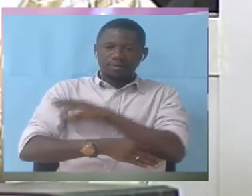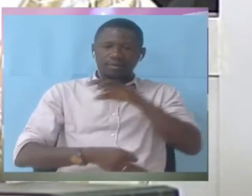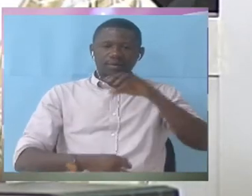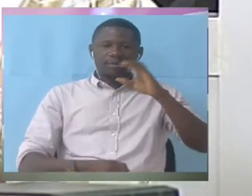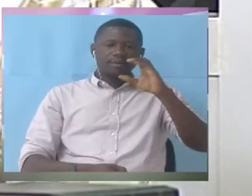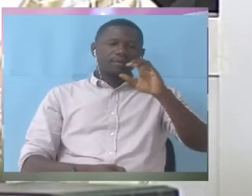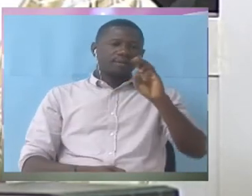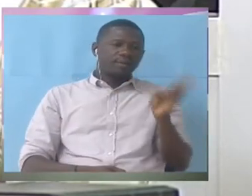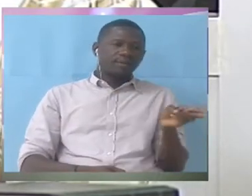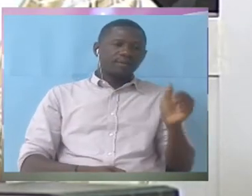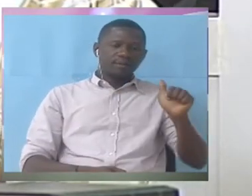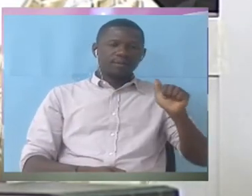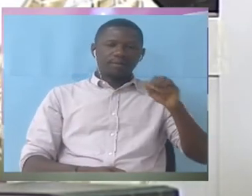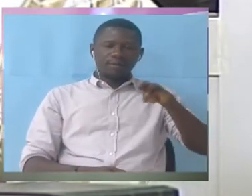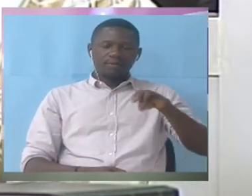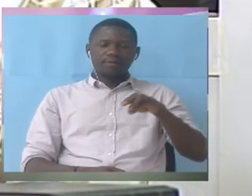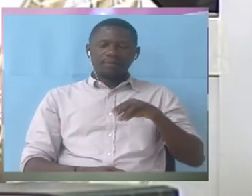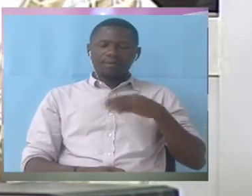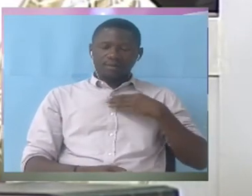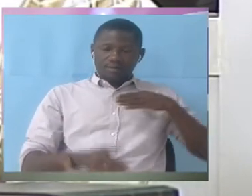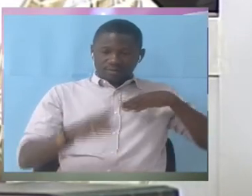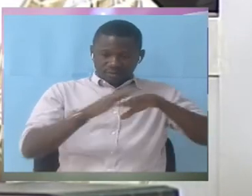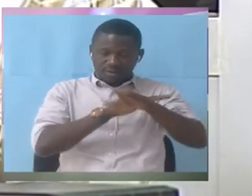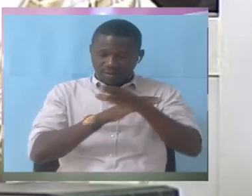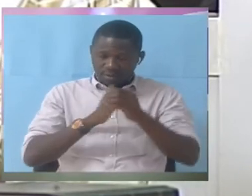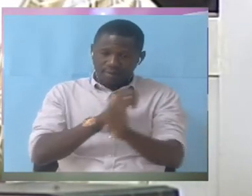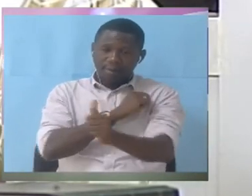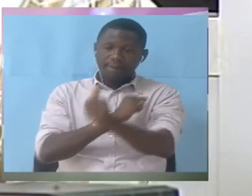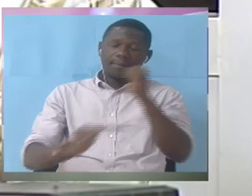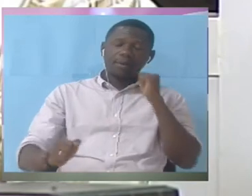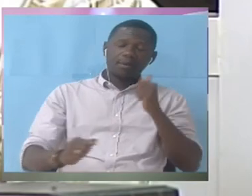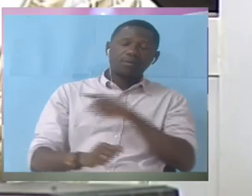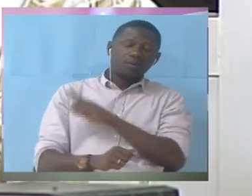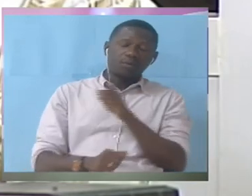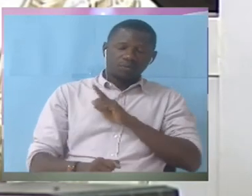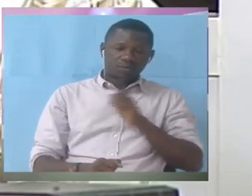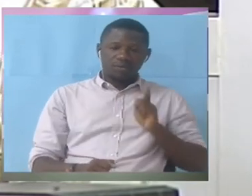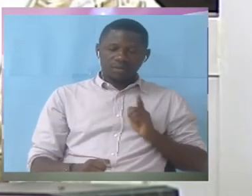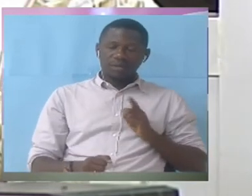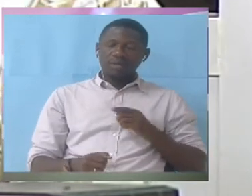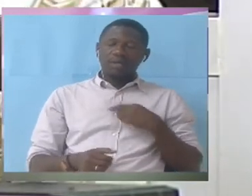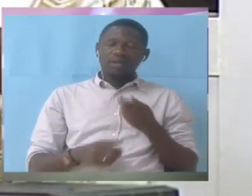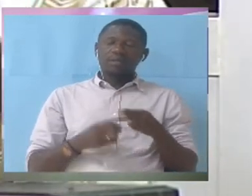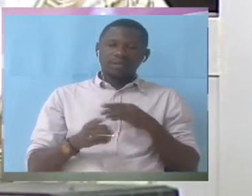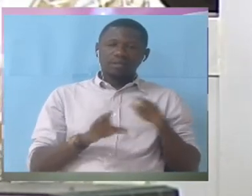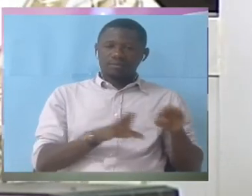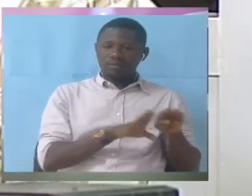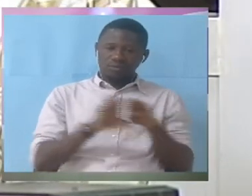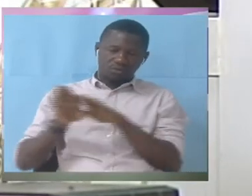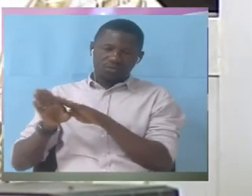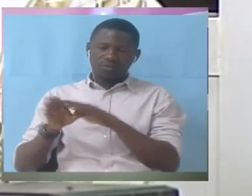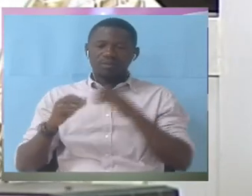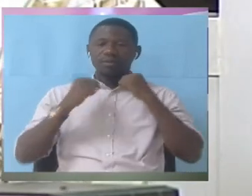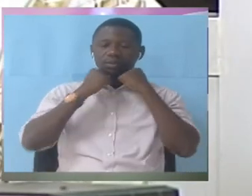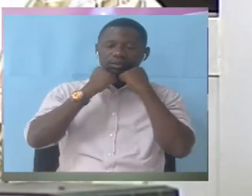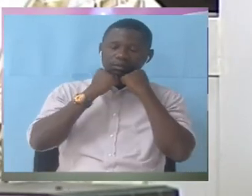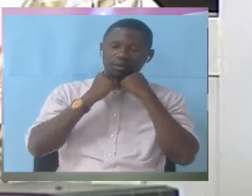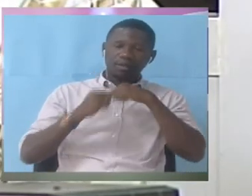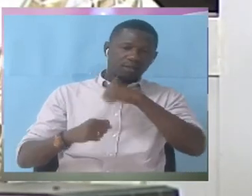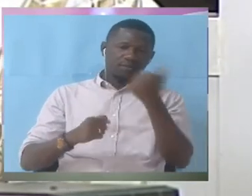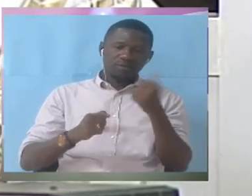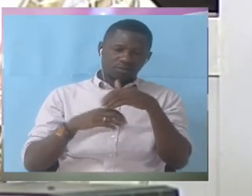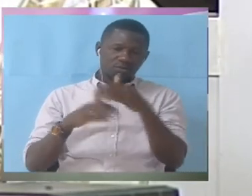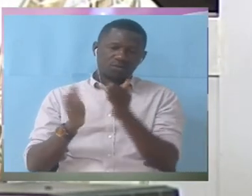fa génné indi waat leen. Where we were. Ñun fañ nekk. And then they moved Sabali and co. Ci leen jël Sabali ak ñim